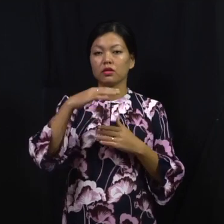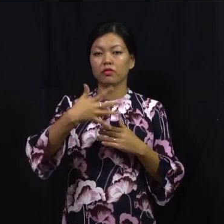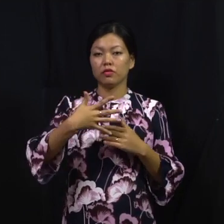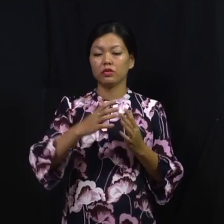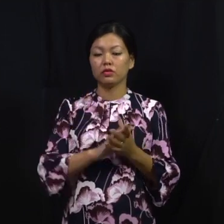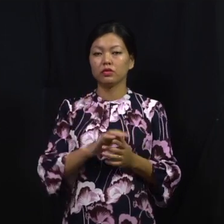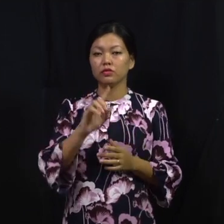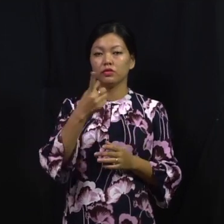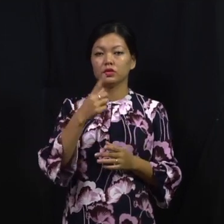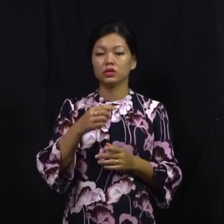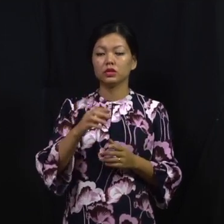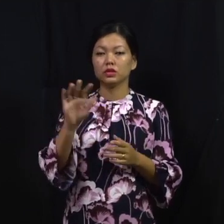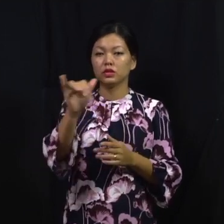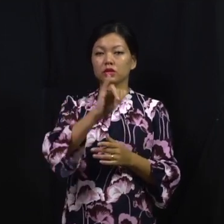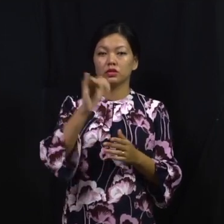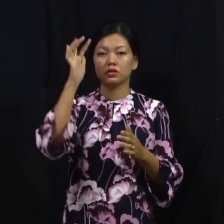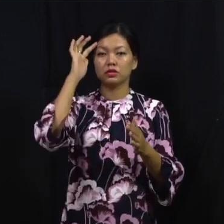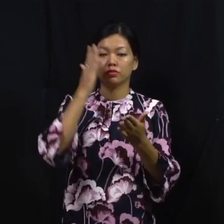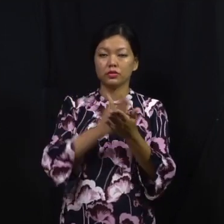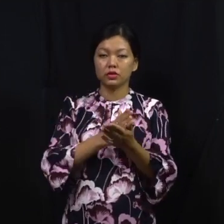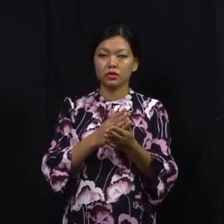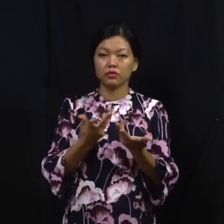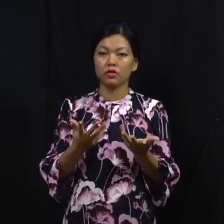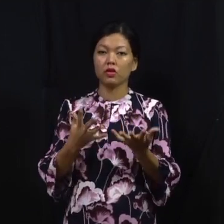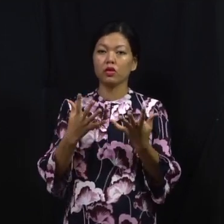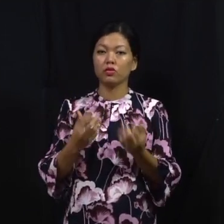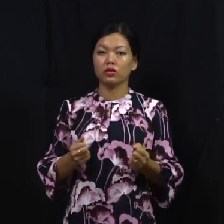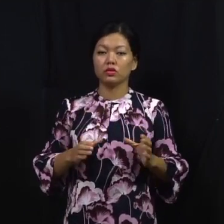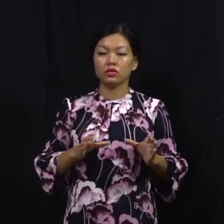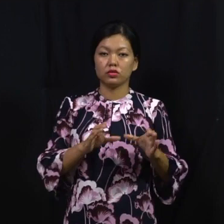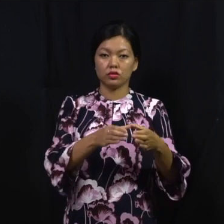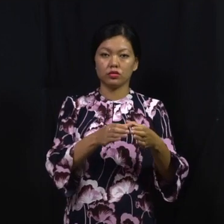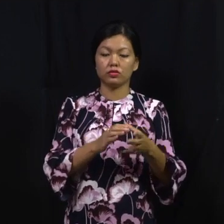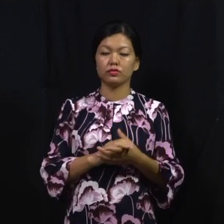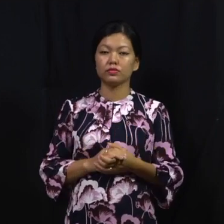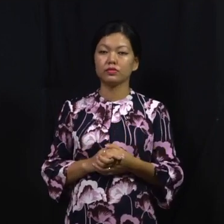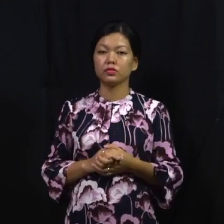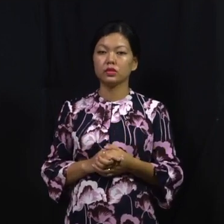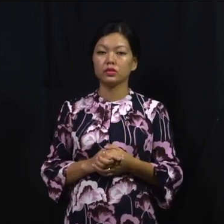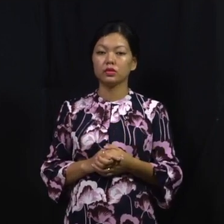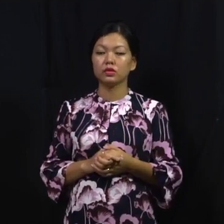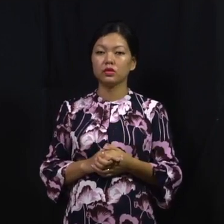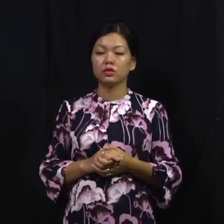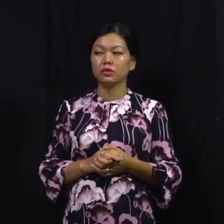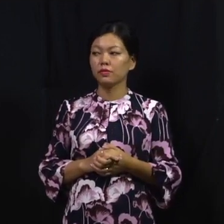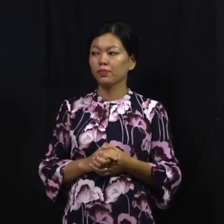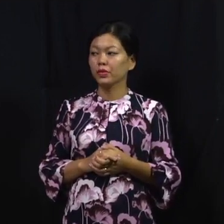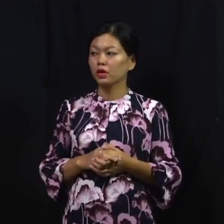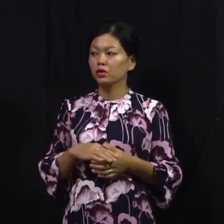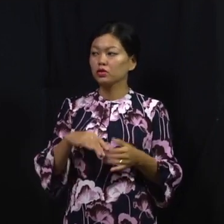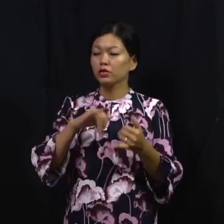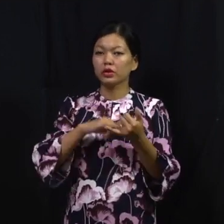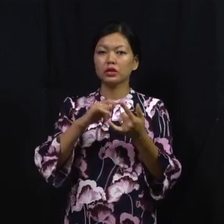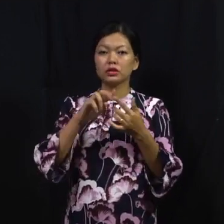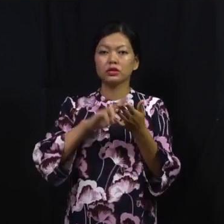belief or a sense of oneness. The sense of oneness, this is the most important to have a nation. Okay, people